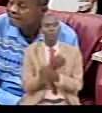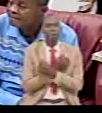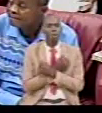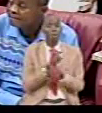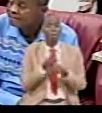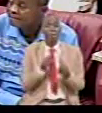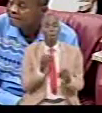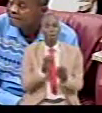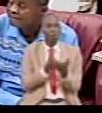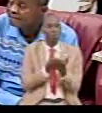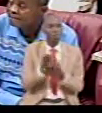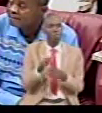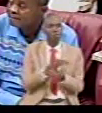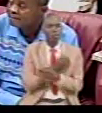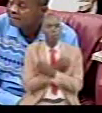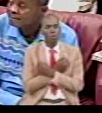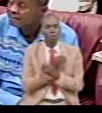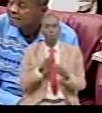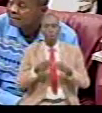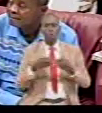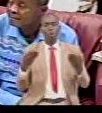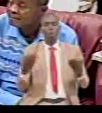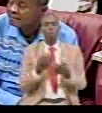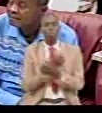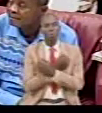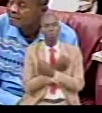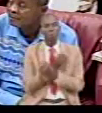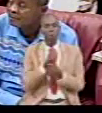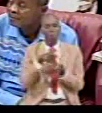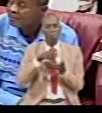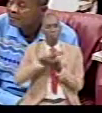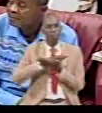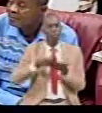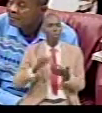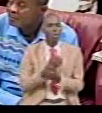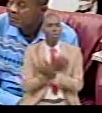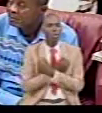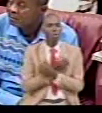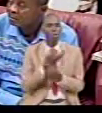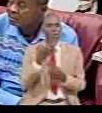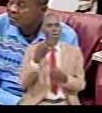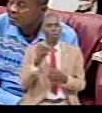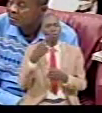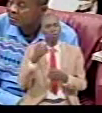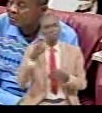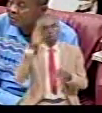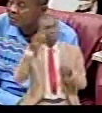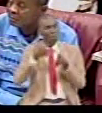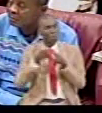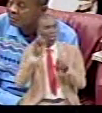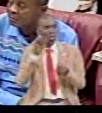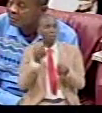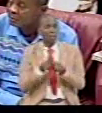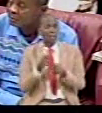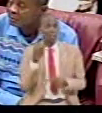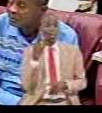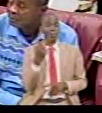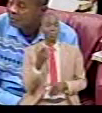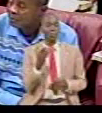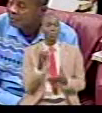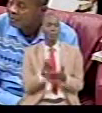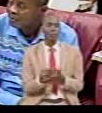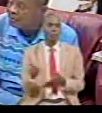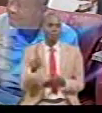sincere love, a transparent love, a purifying love of the brethren. See that ye love